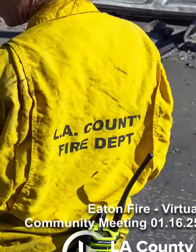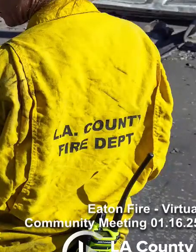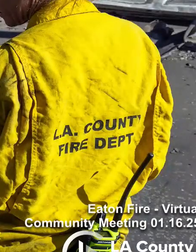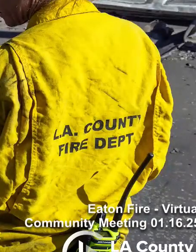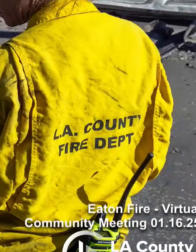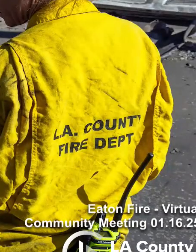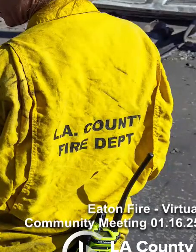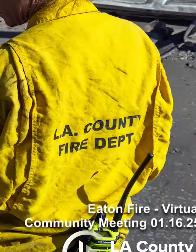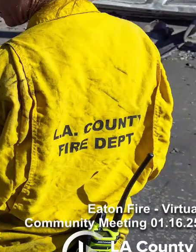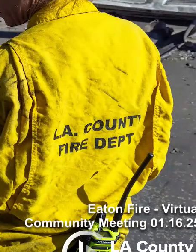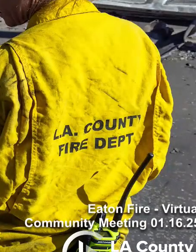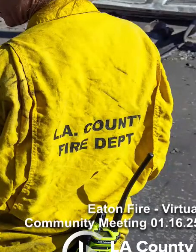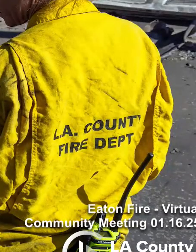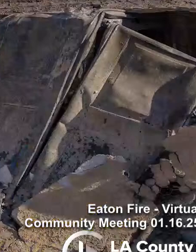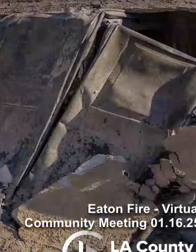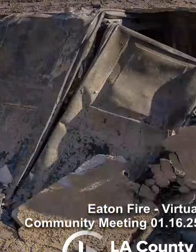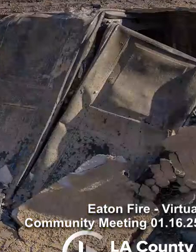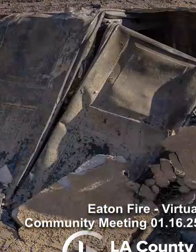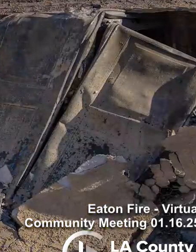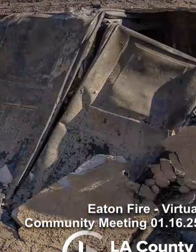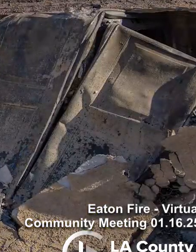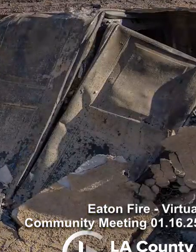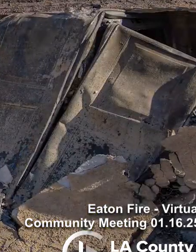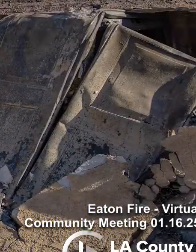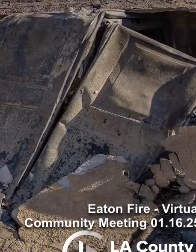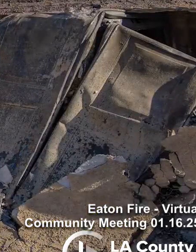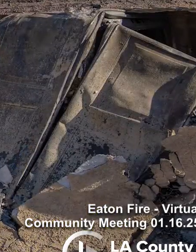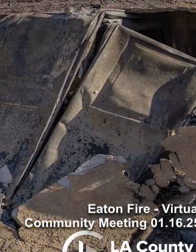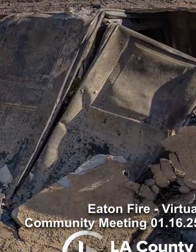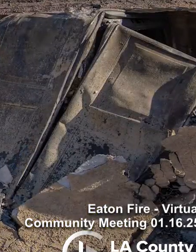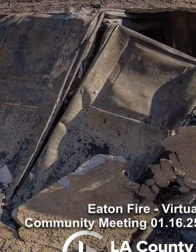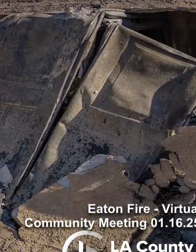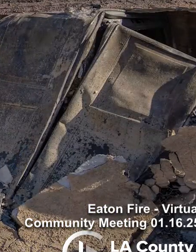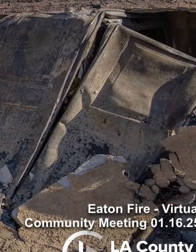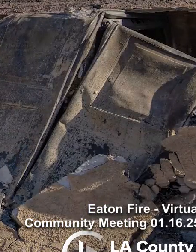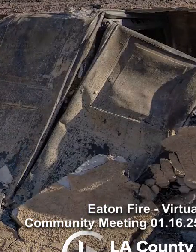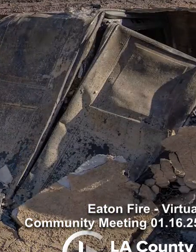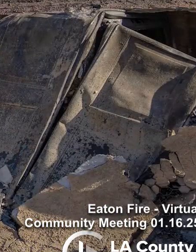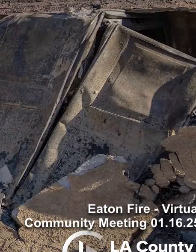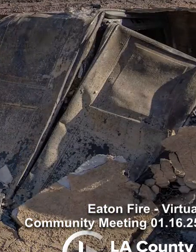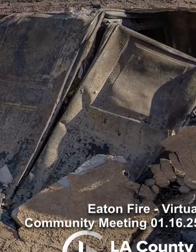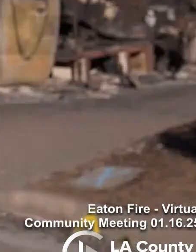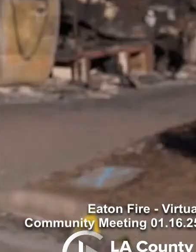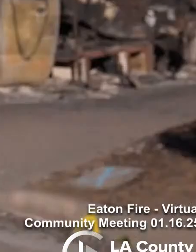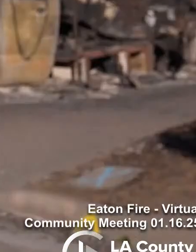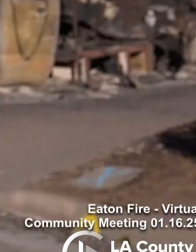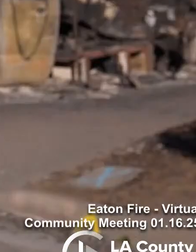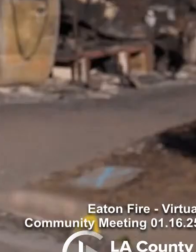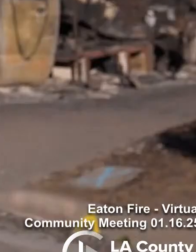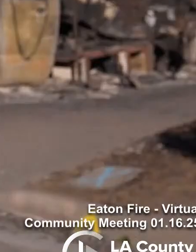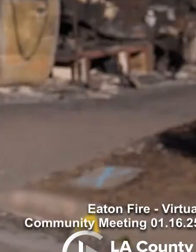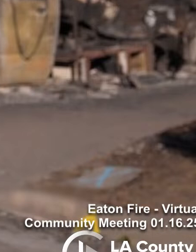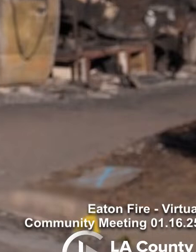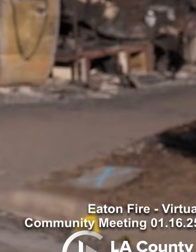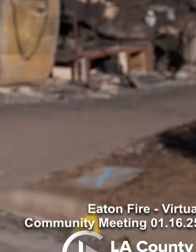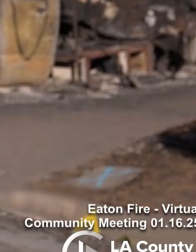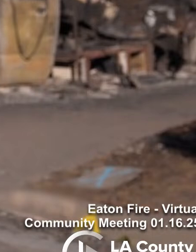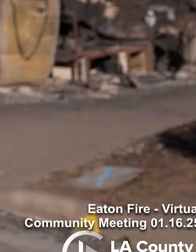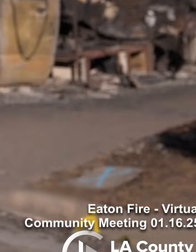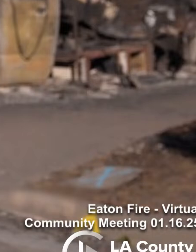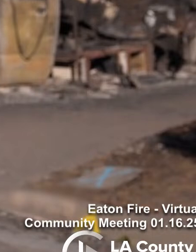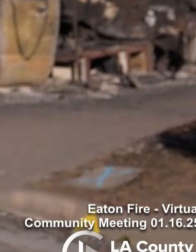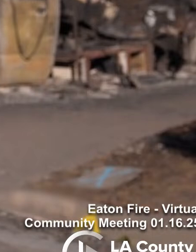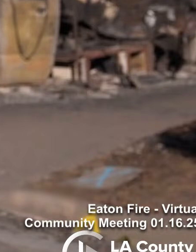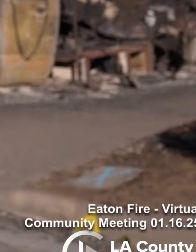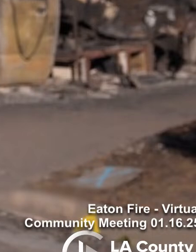property to provide the necessary clearances for safe removal of fire debris. It's a service provided at no cost to property